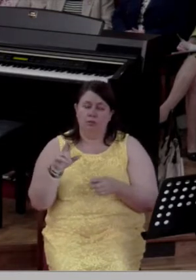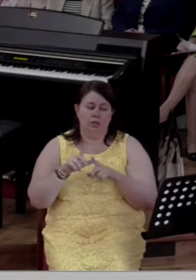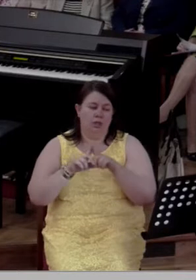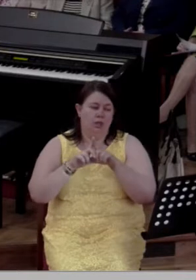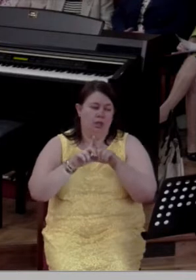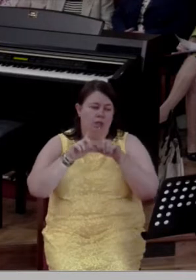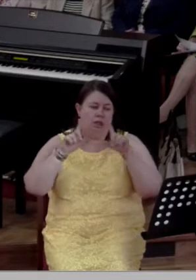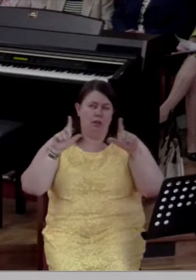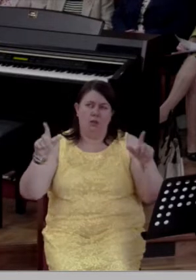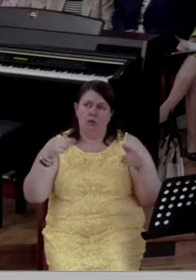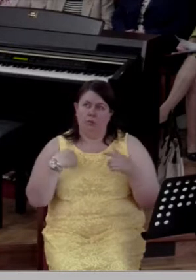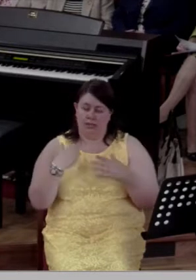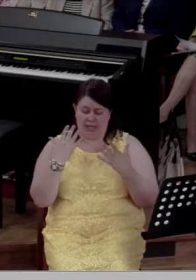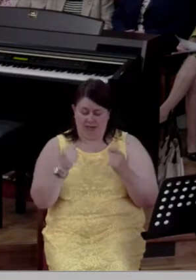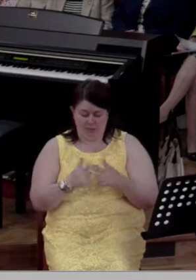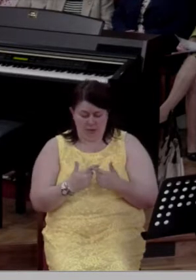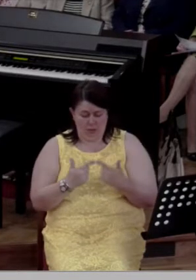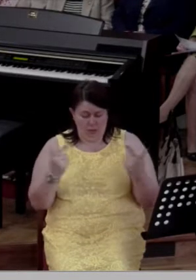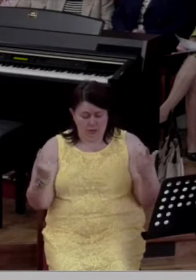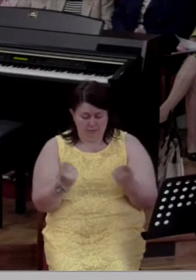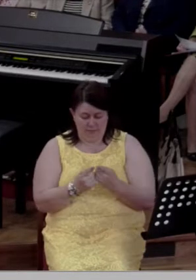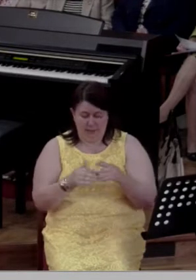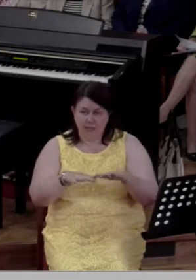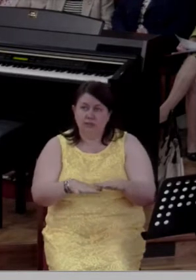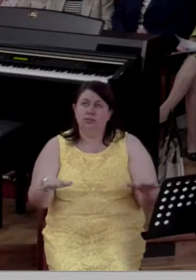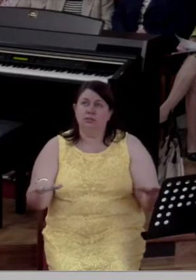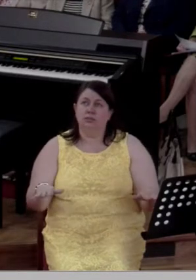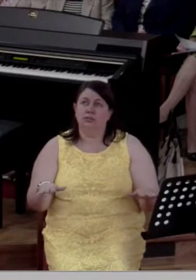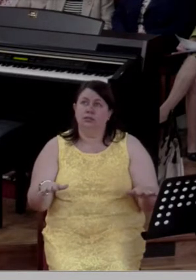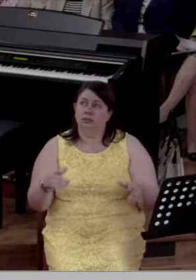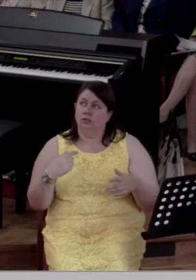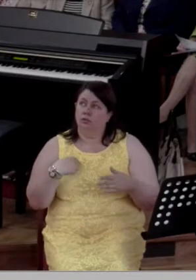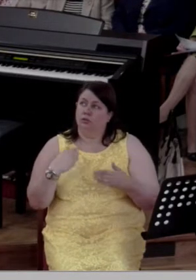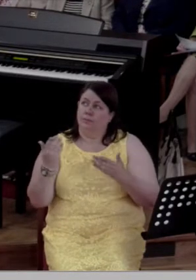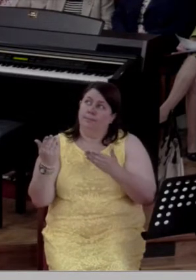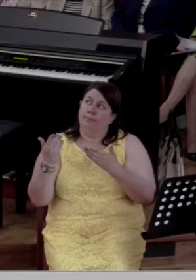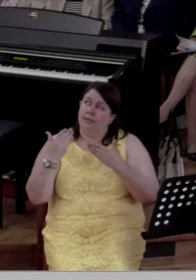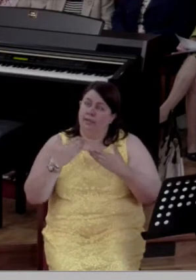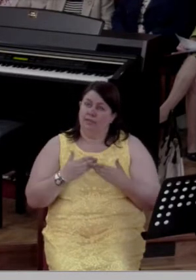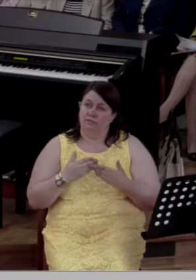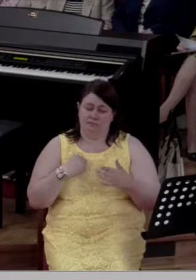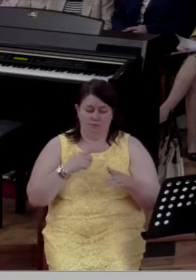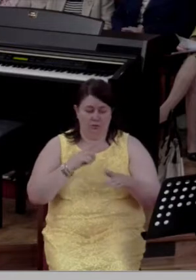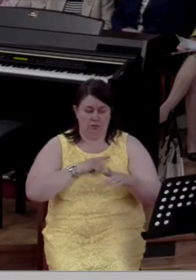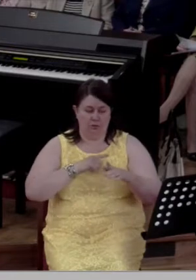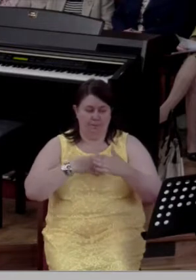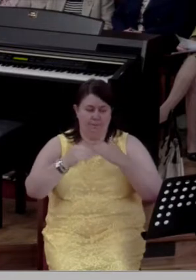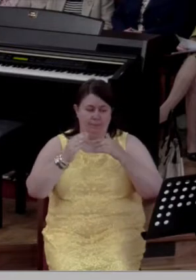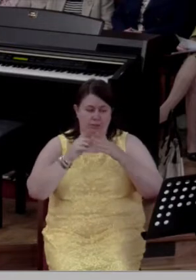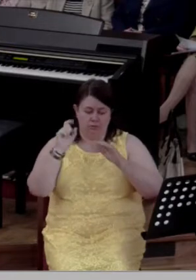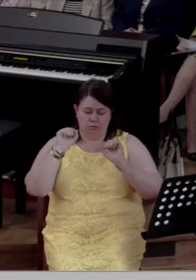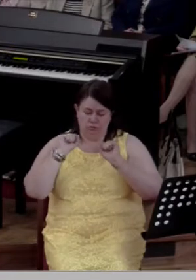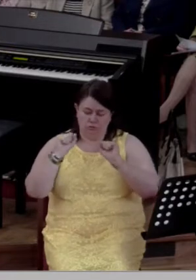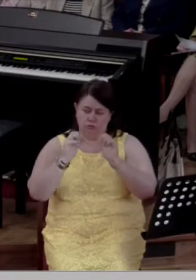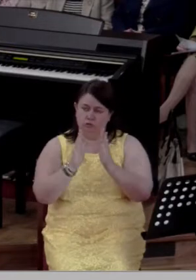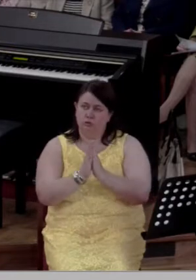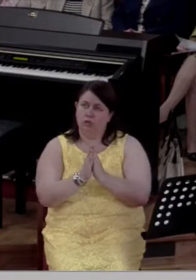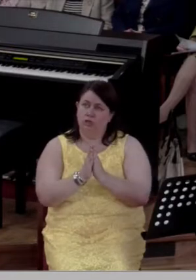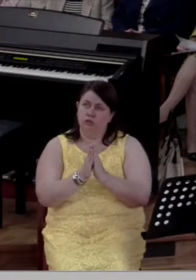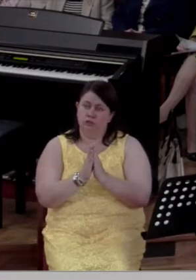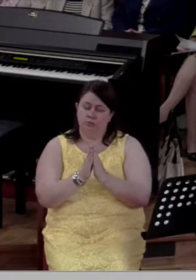all this abundance that we have provided for building you a temple for your holy name comes from your hand,